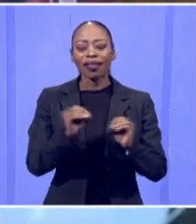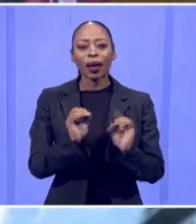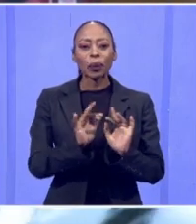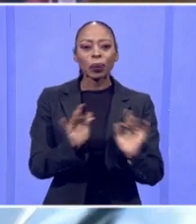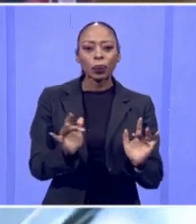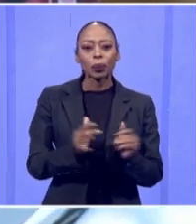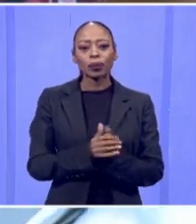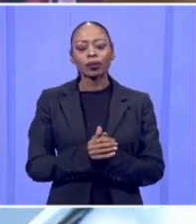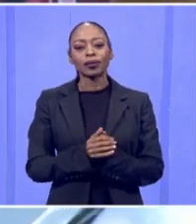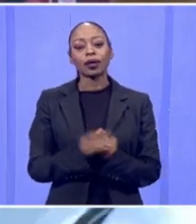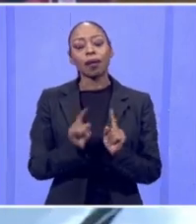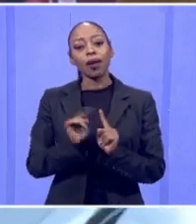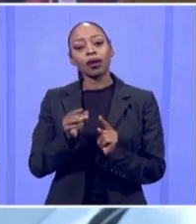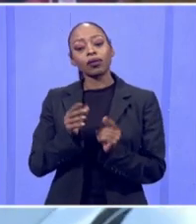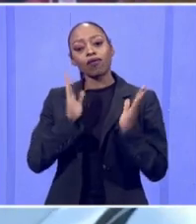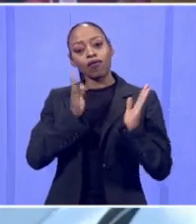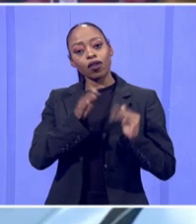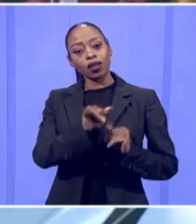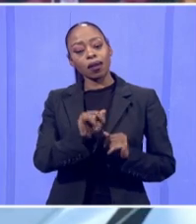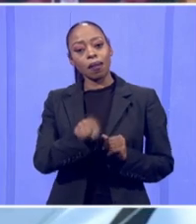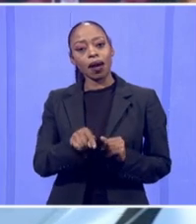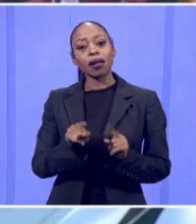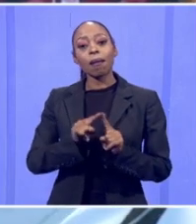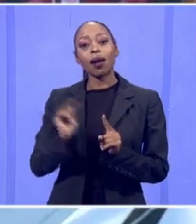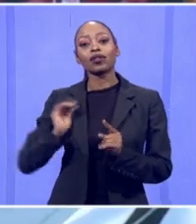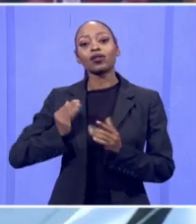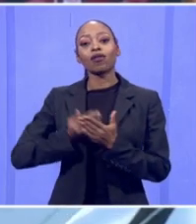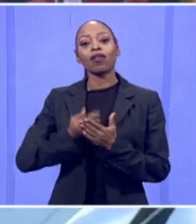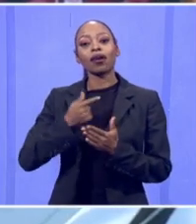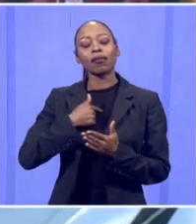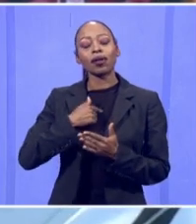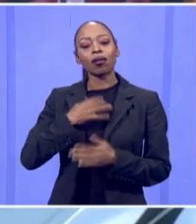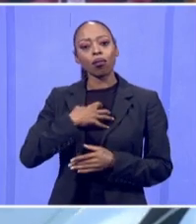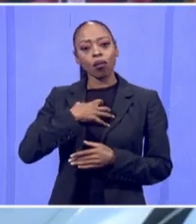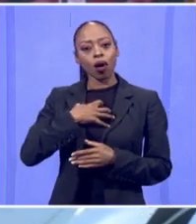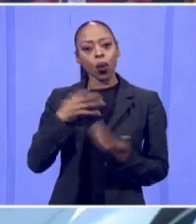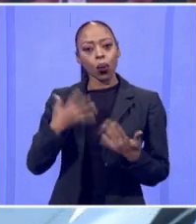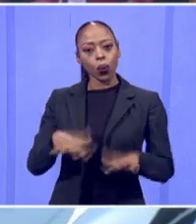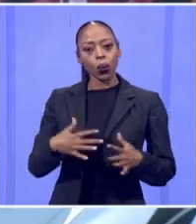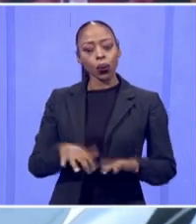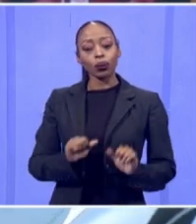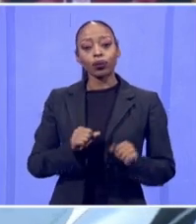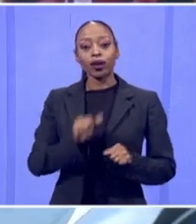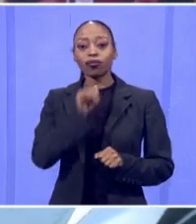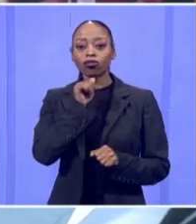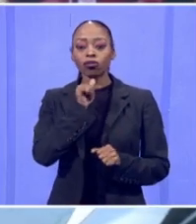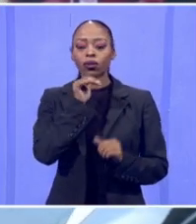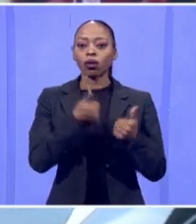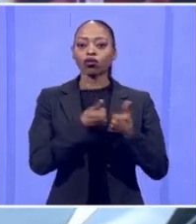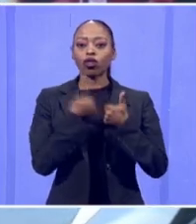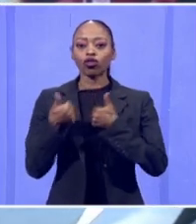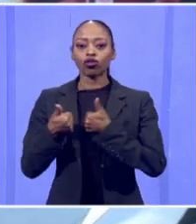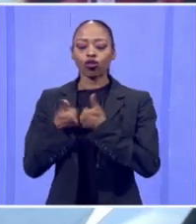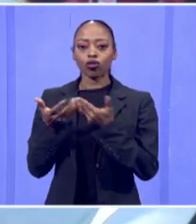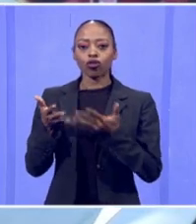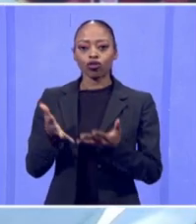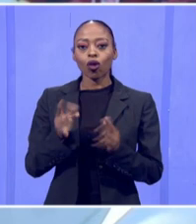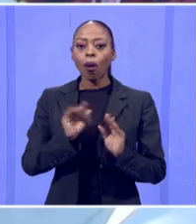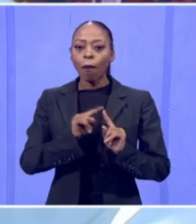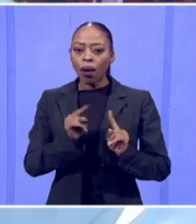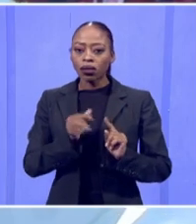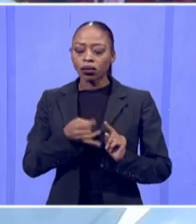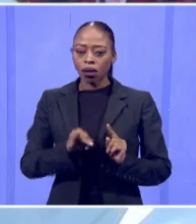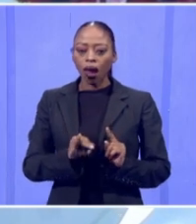have to look at those. But in the meantime, which I am proud of about our officials, despite all that, our core business is learning and